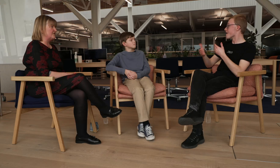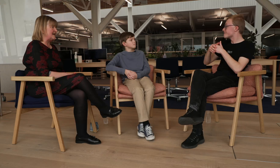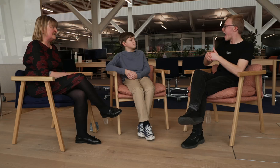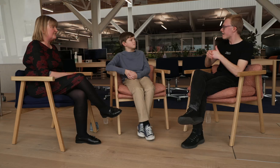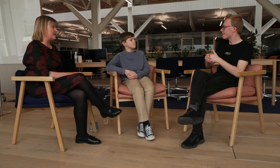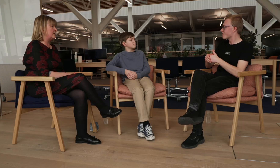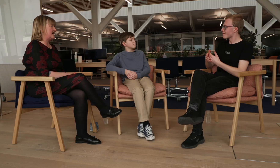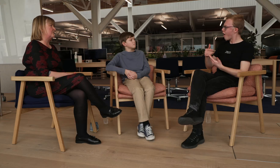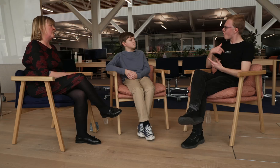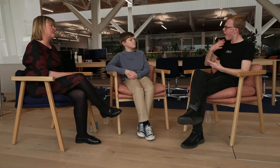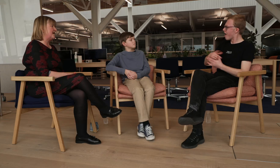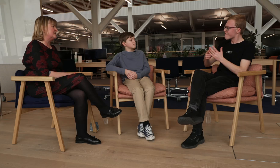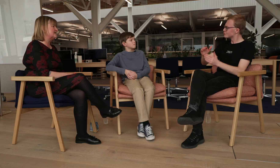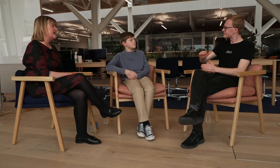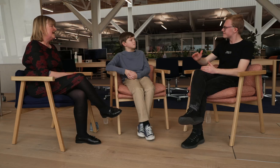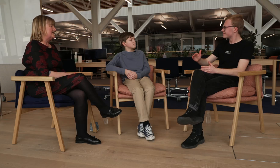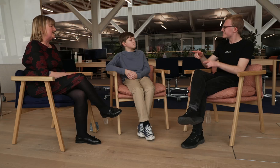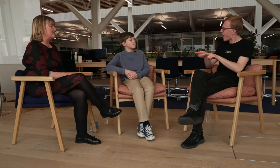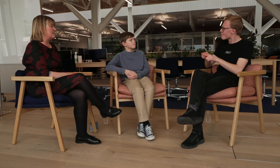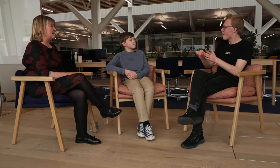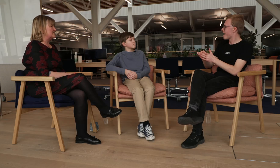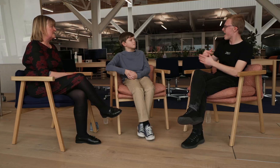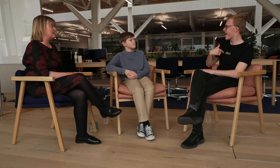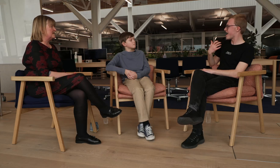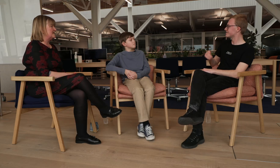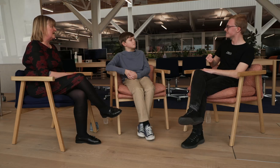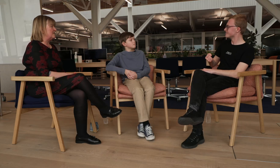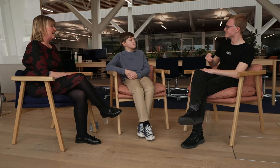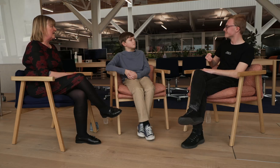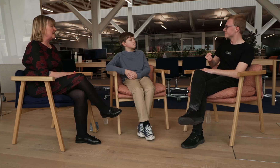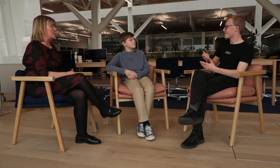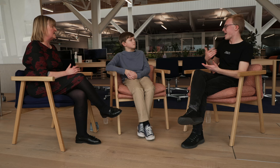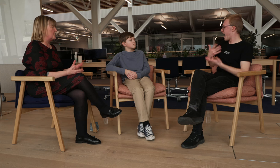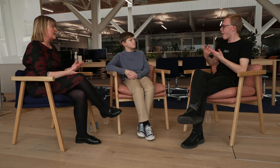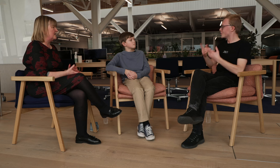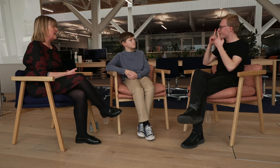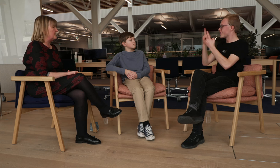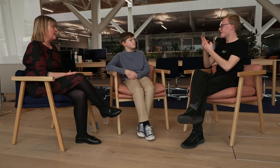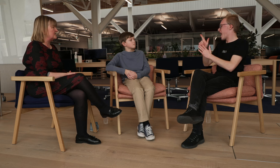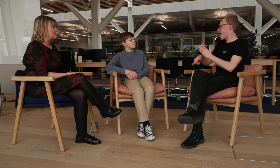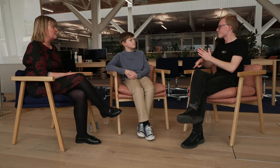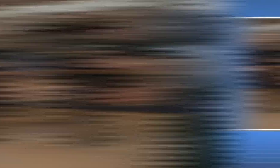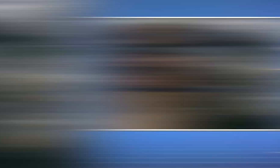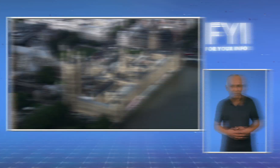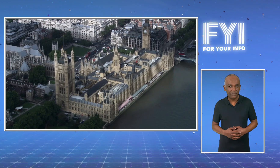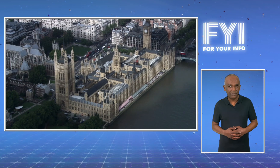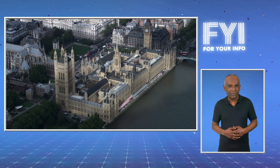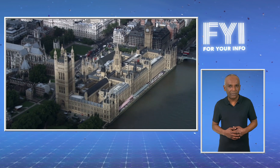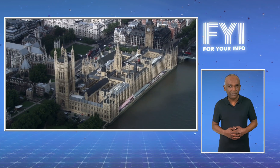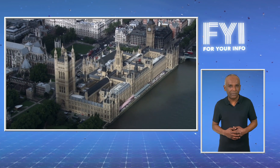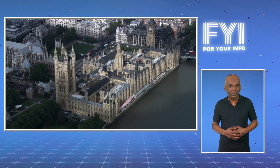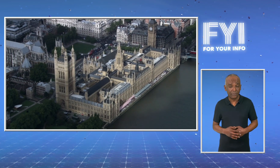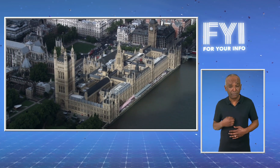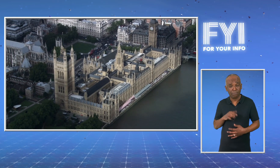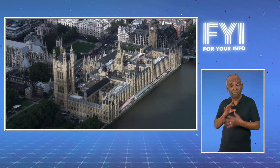would have been really different. I'd have had more friends, you know, I'd been able to, you know, had a lot less problem communicating with other children. We got